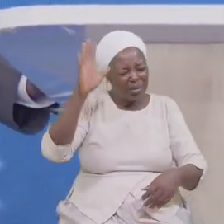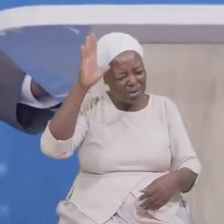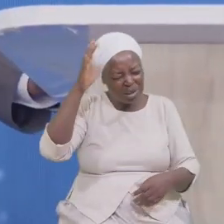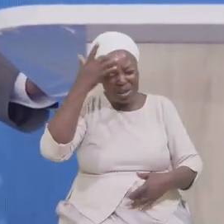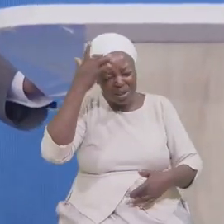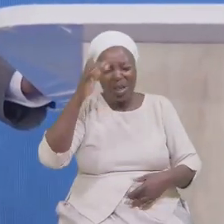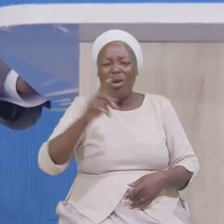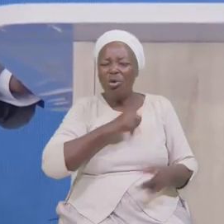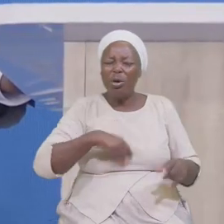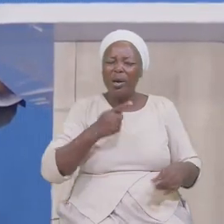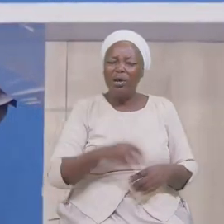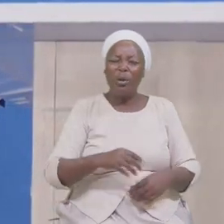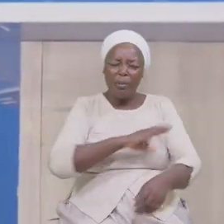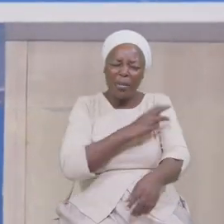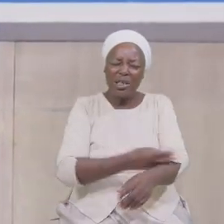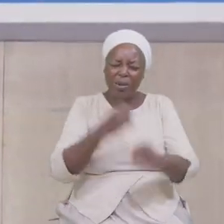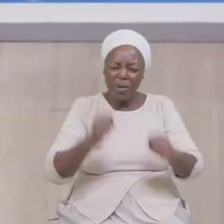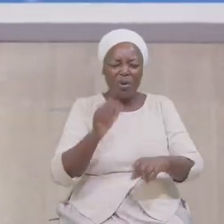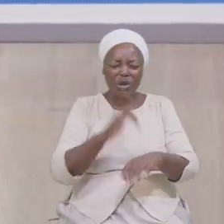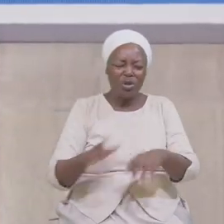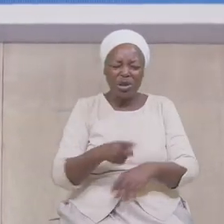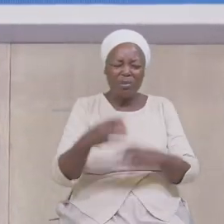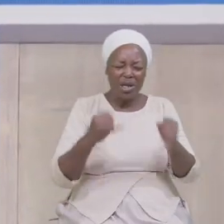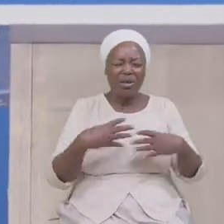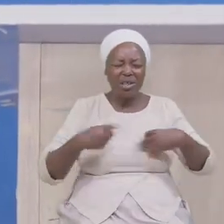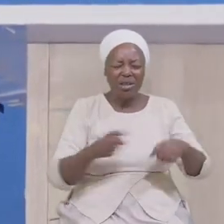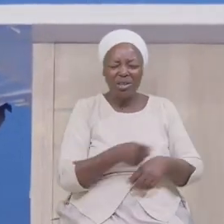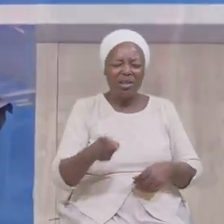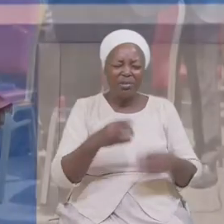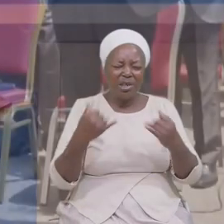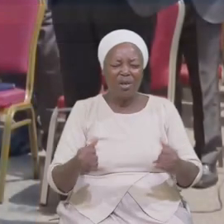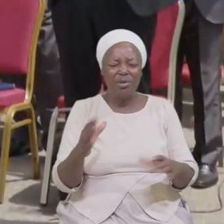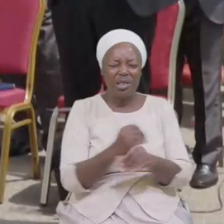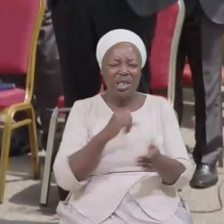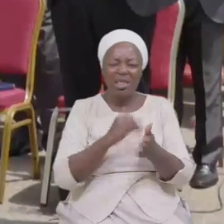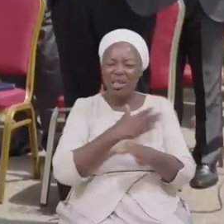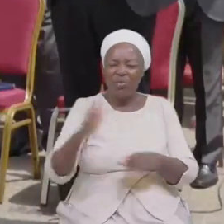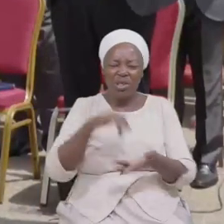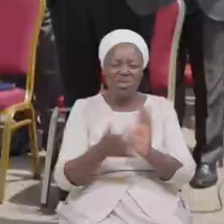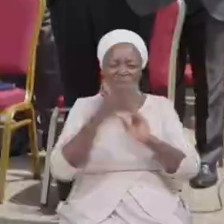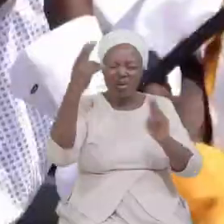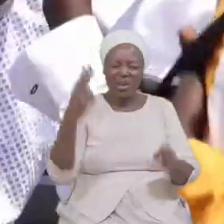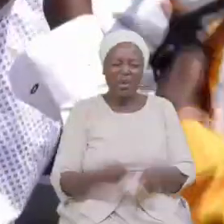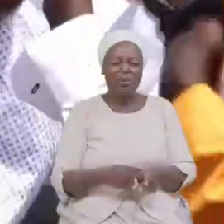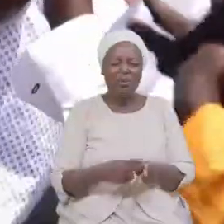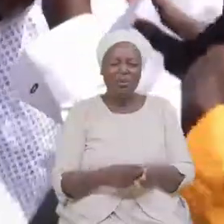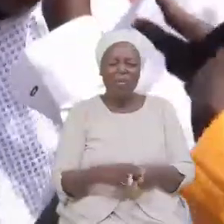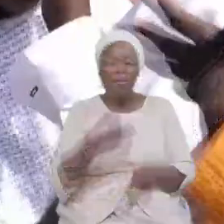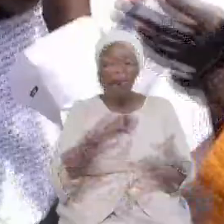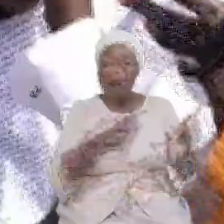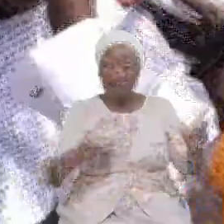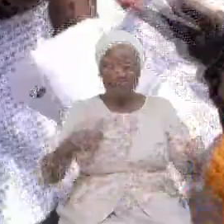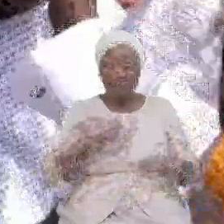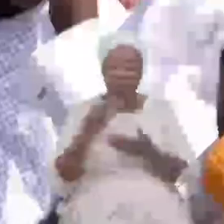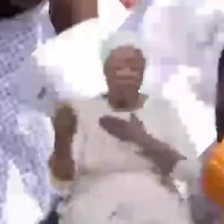mighty power, touch them now, heal them now, take it away in Jesus' name. And Lord, we'll bring our